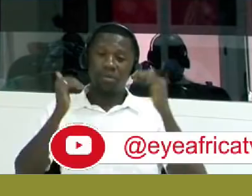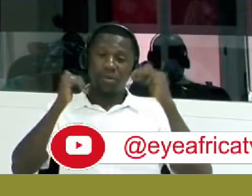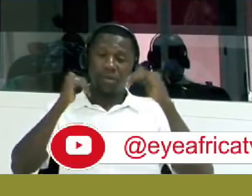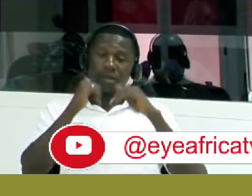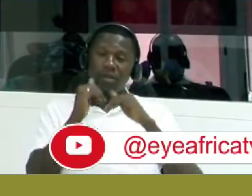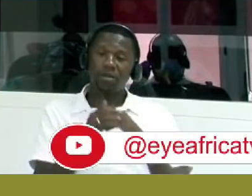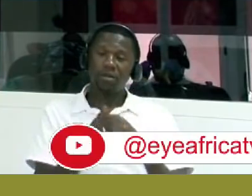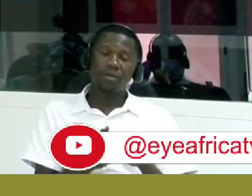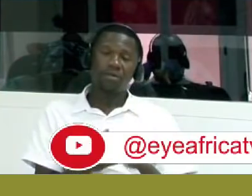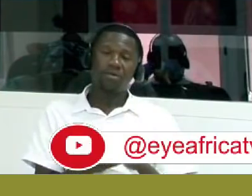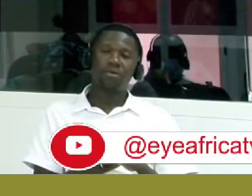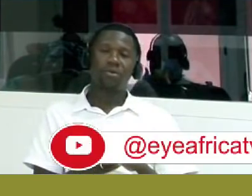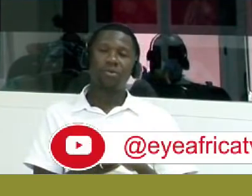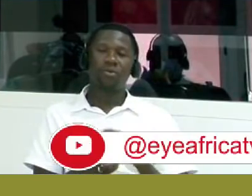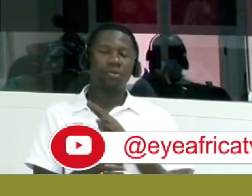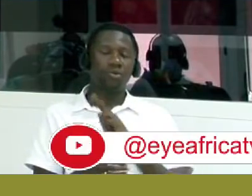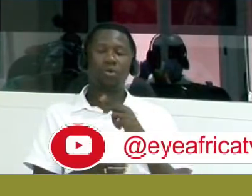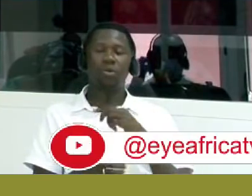not correct.